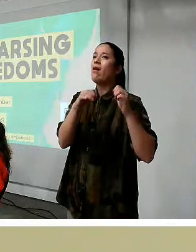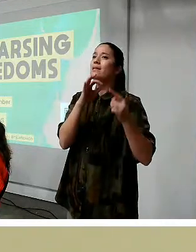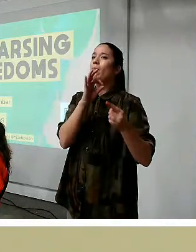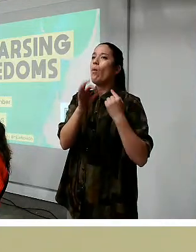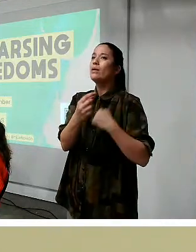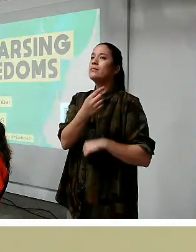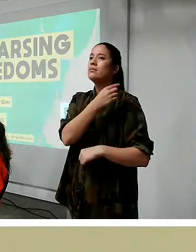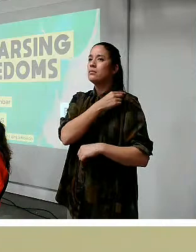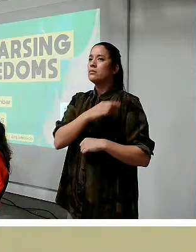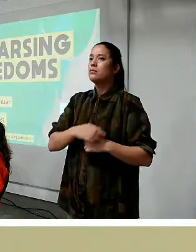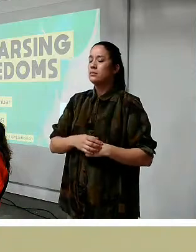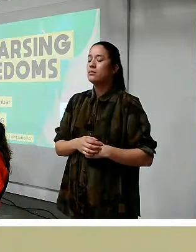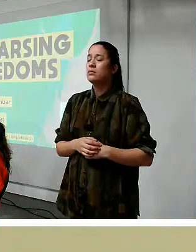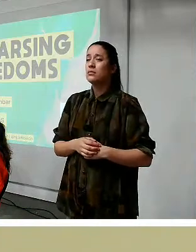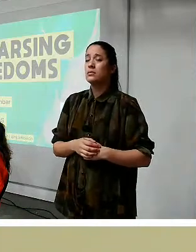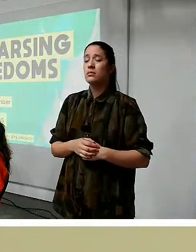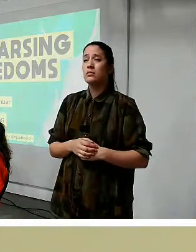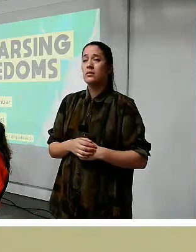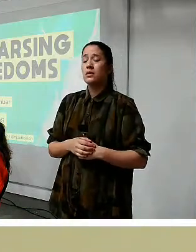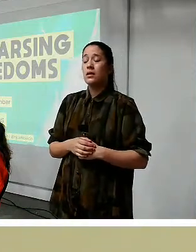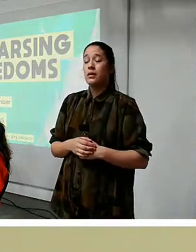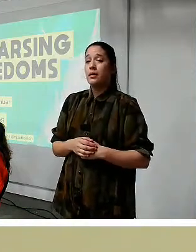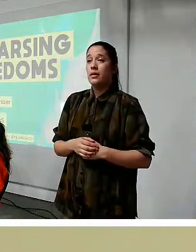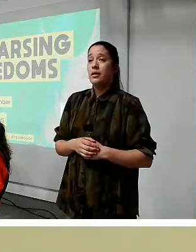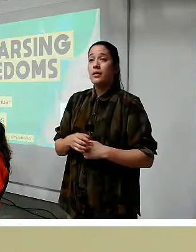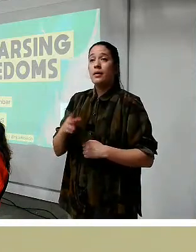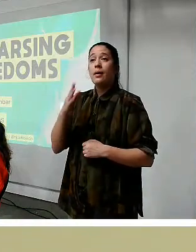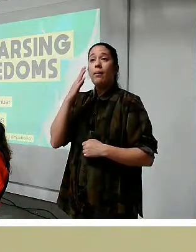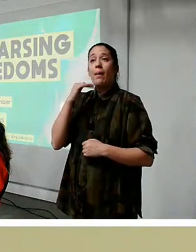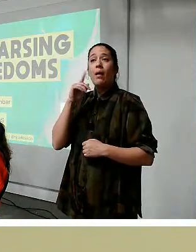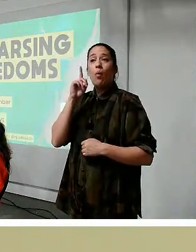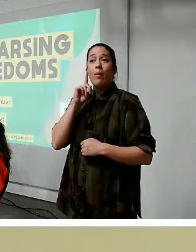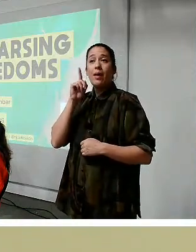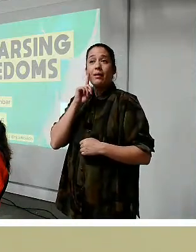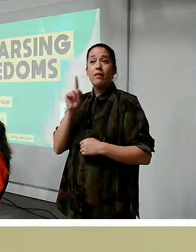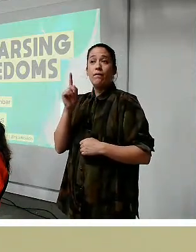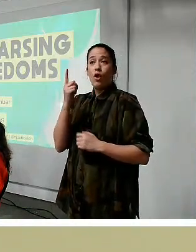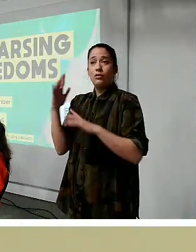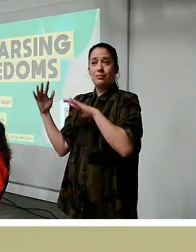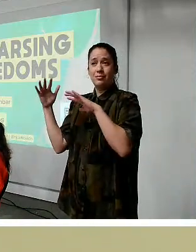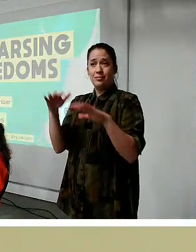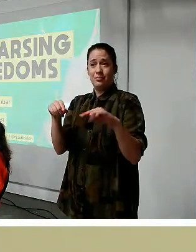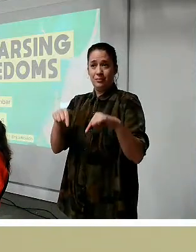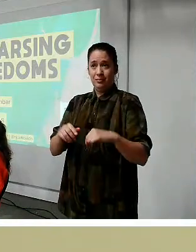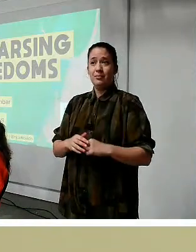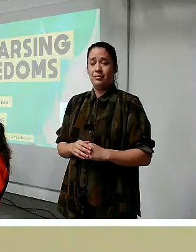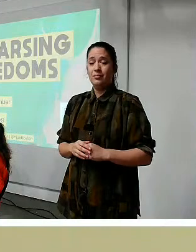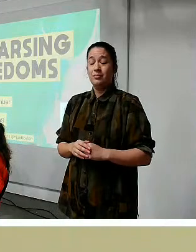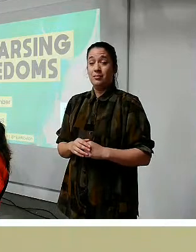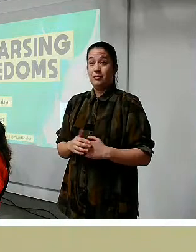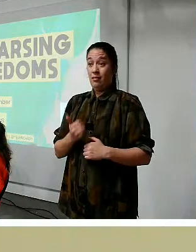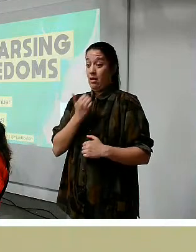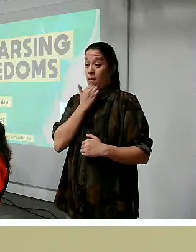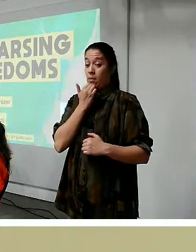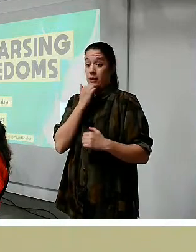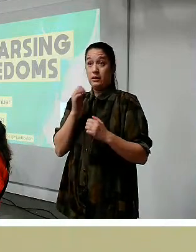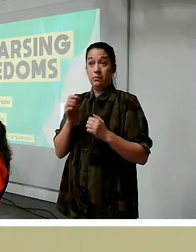came here, obviously we've been here for a long time, but when the large numbers of black women began to arrive in this